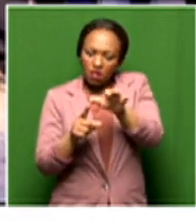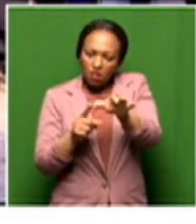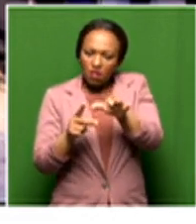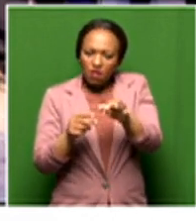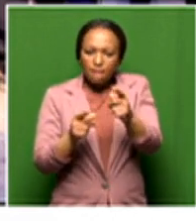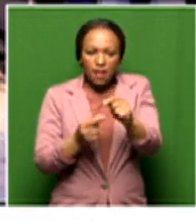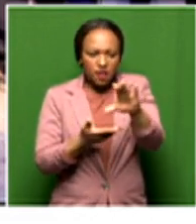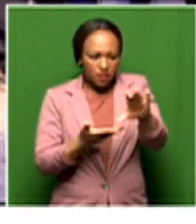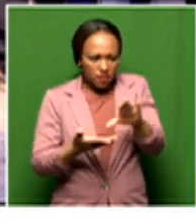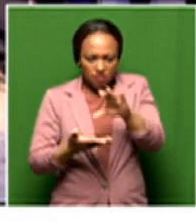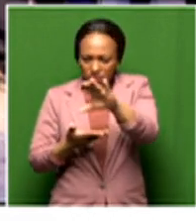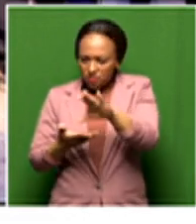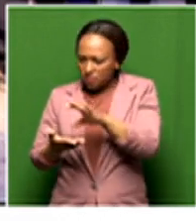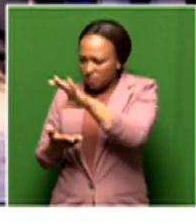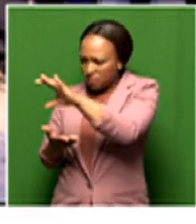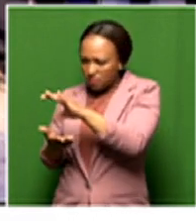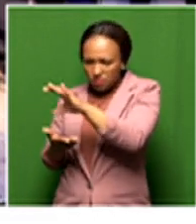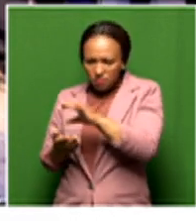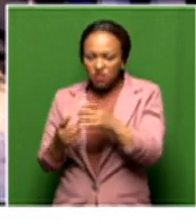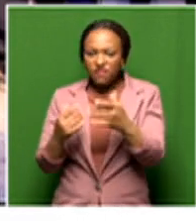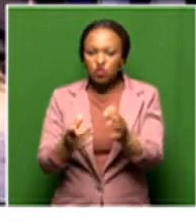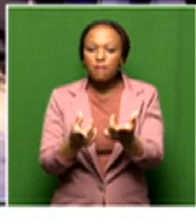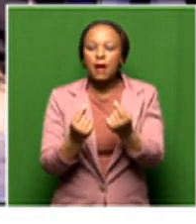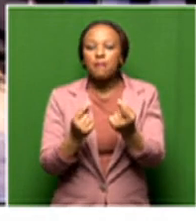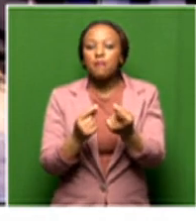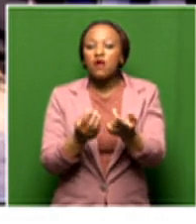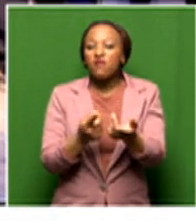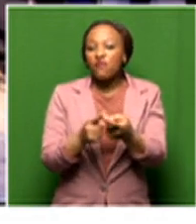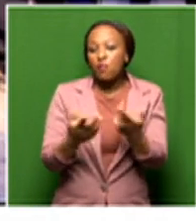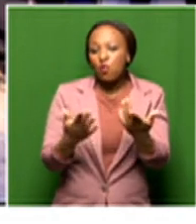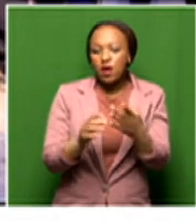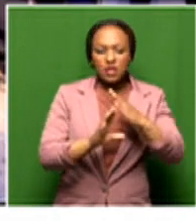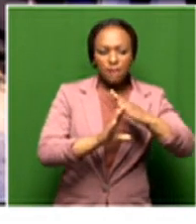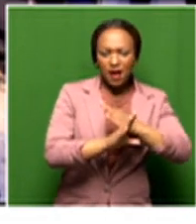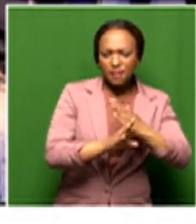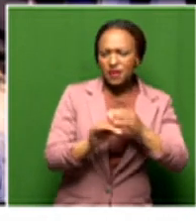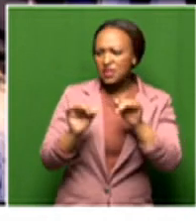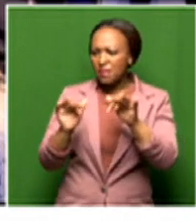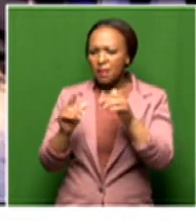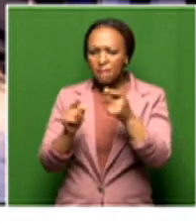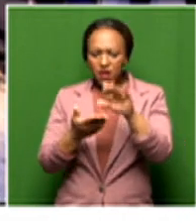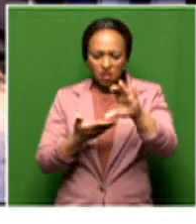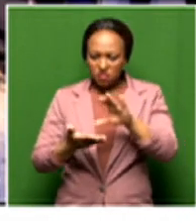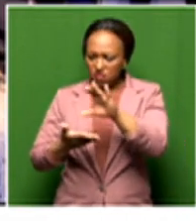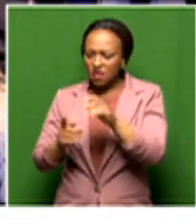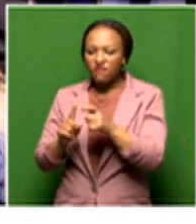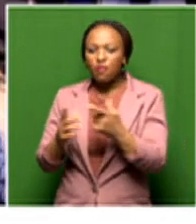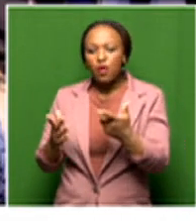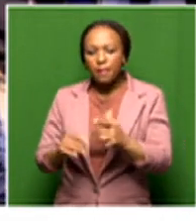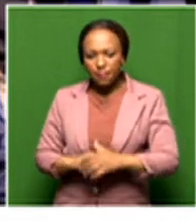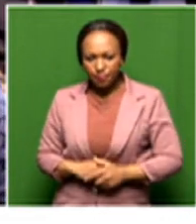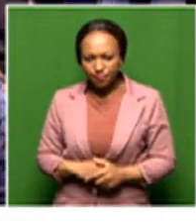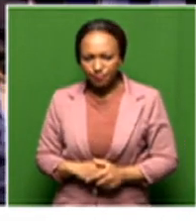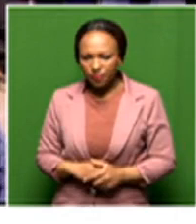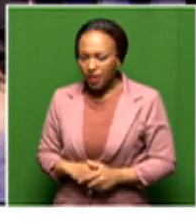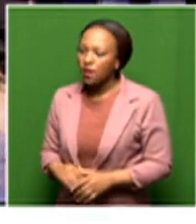exactly where the funding was derived from in terms of private and public monies that were received.